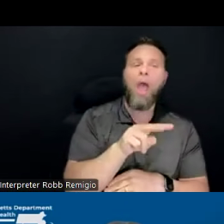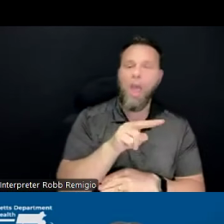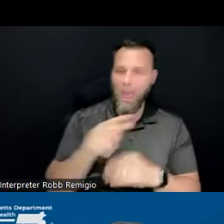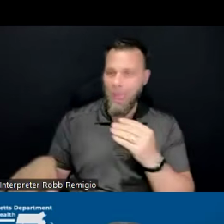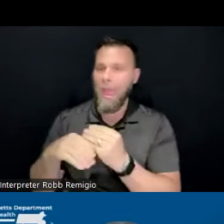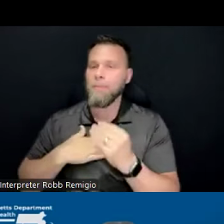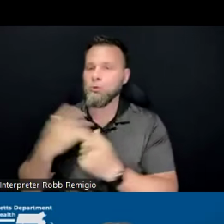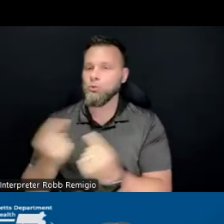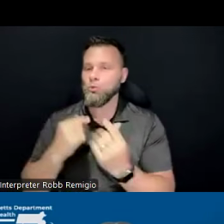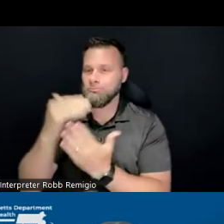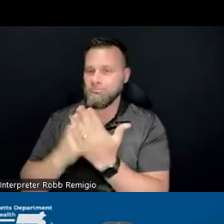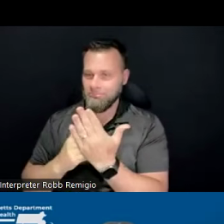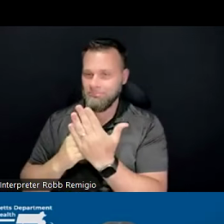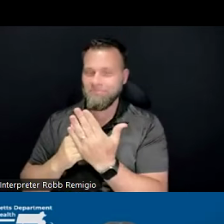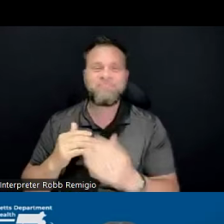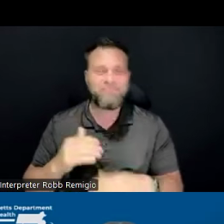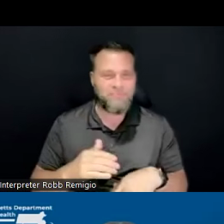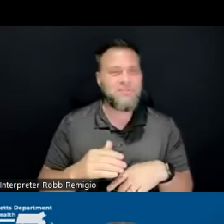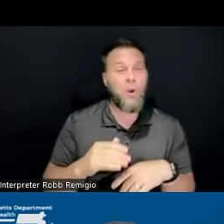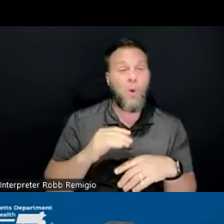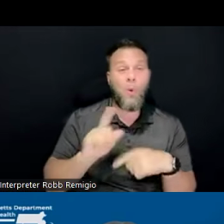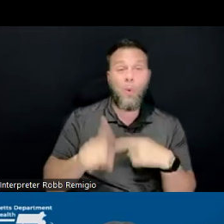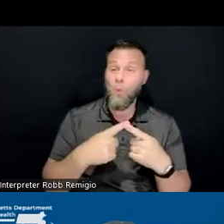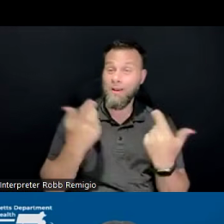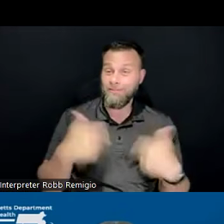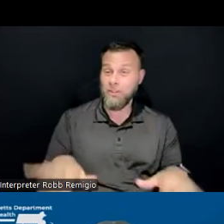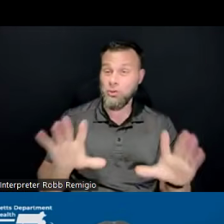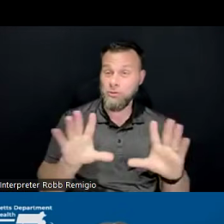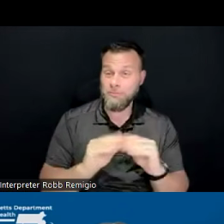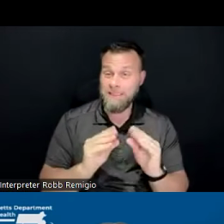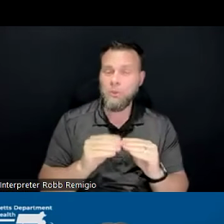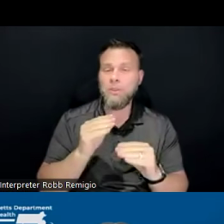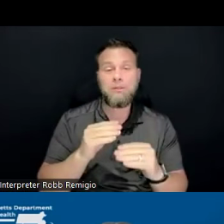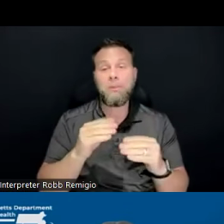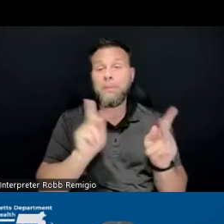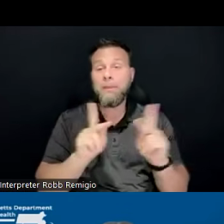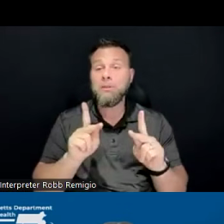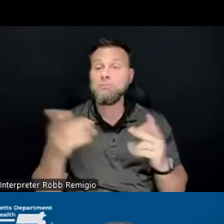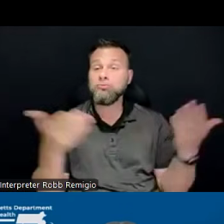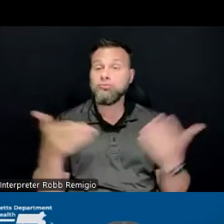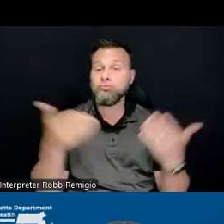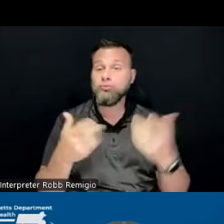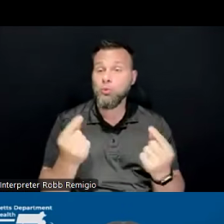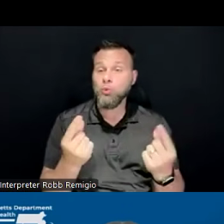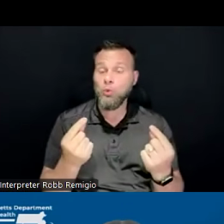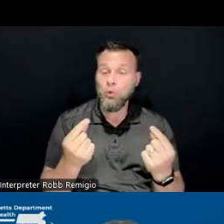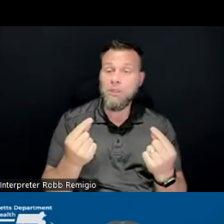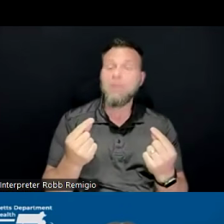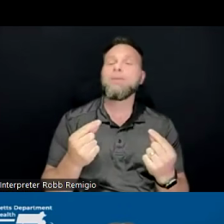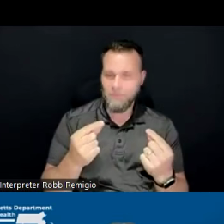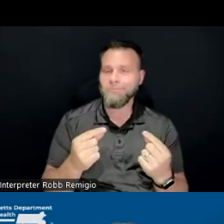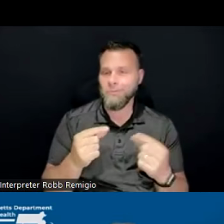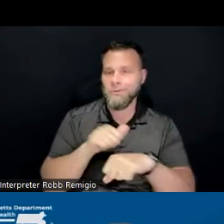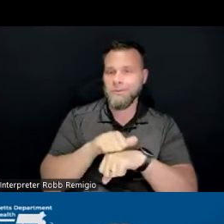Mentimeter out after the webinar's over. So you'll be able to see some of the recommendations from your colleagues and